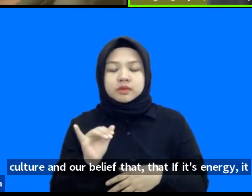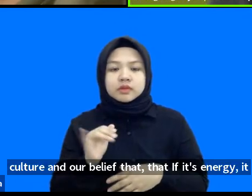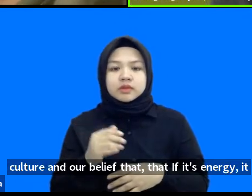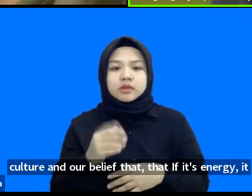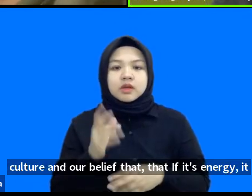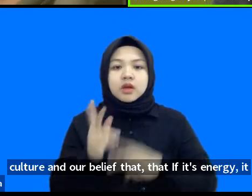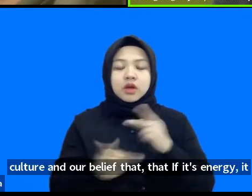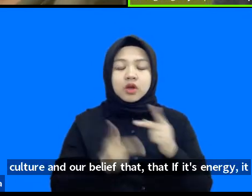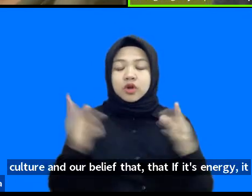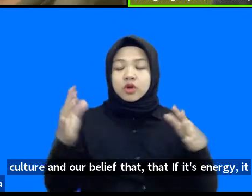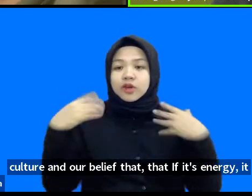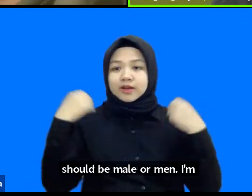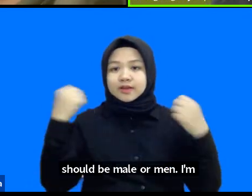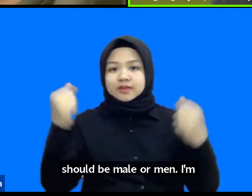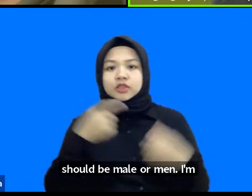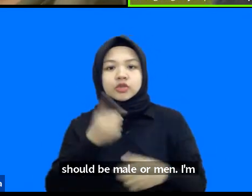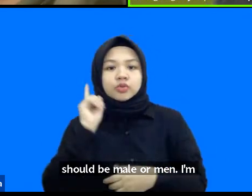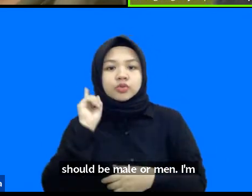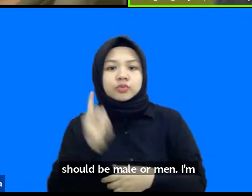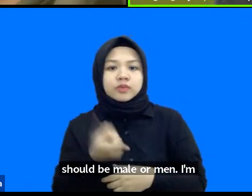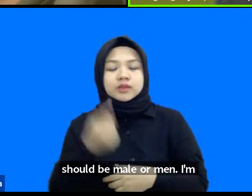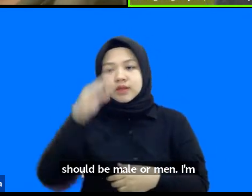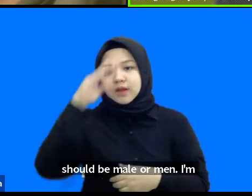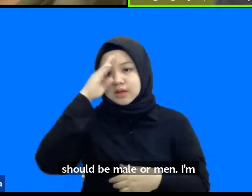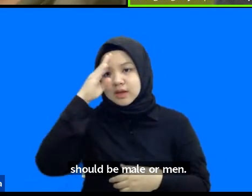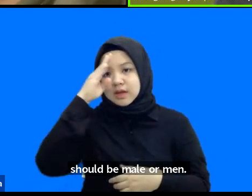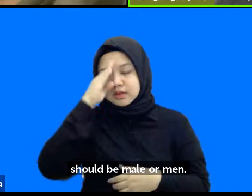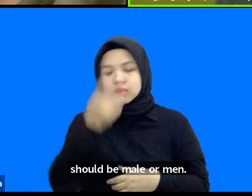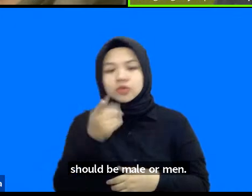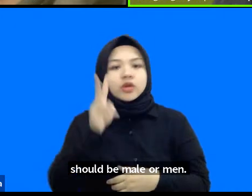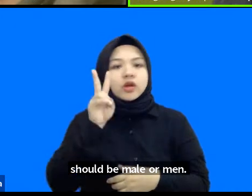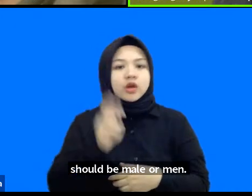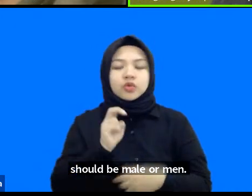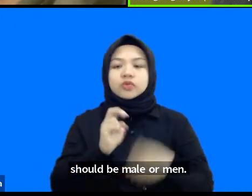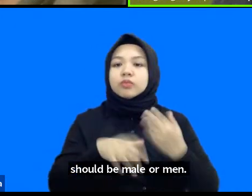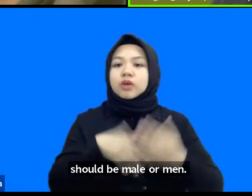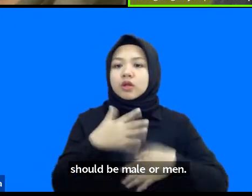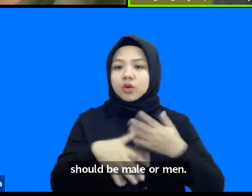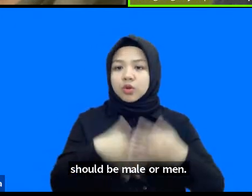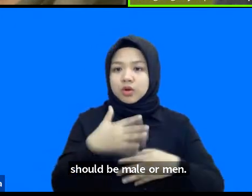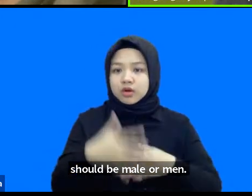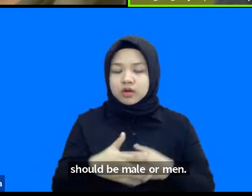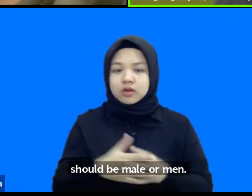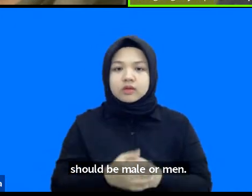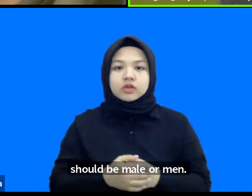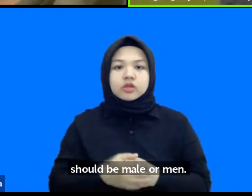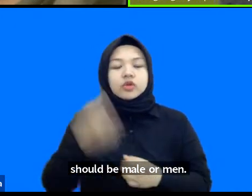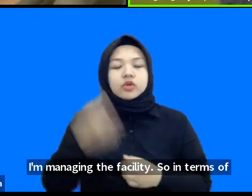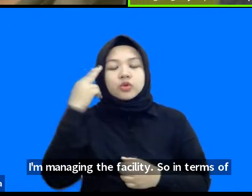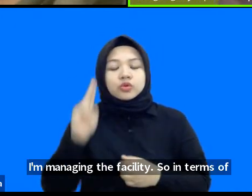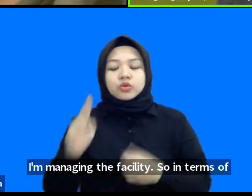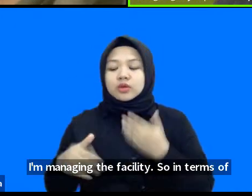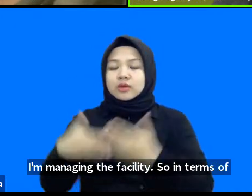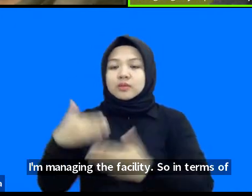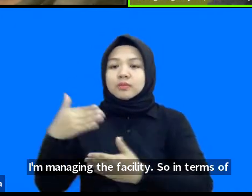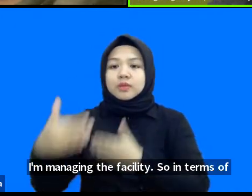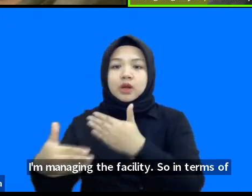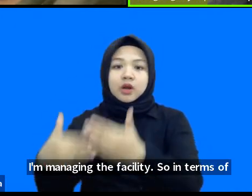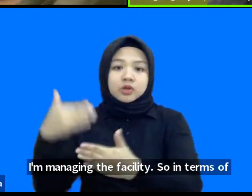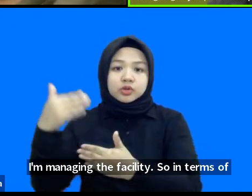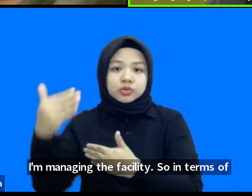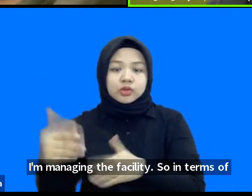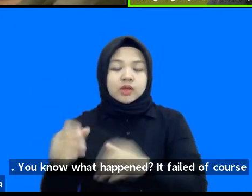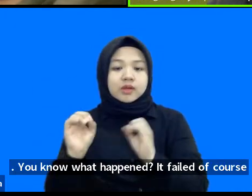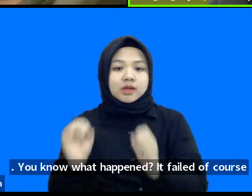men managing the facility. So in terms of sustainability, you know what happened? It failed, of course,